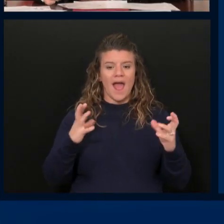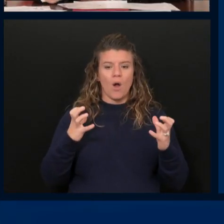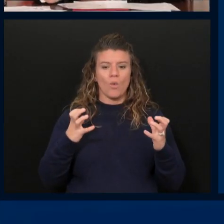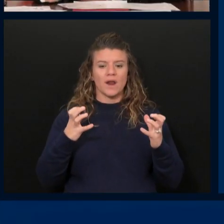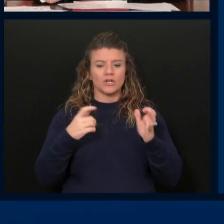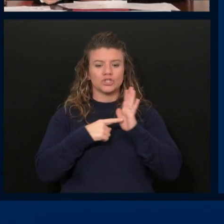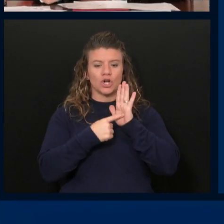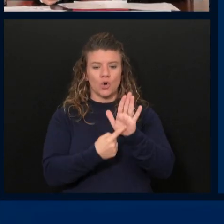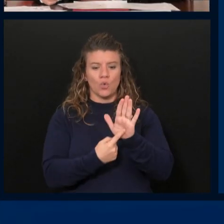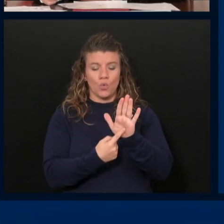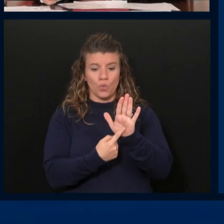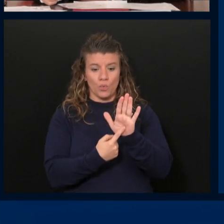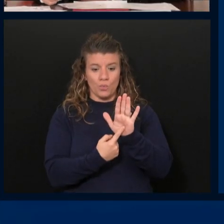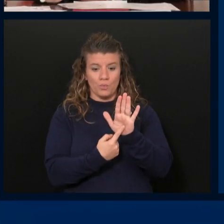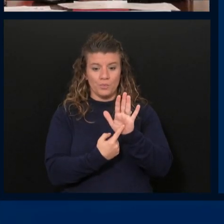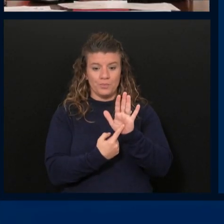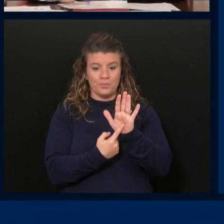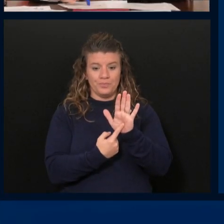with the,